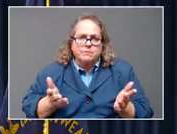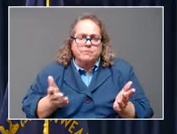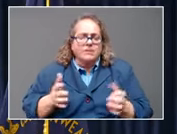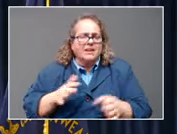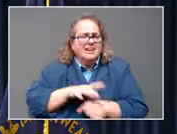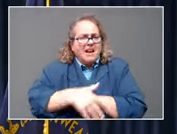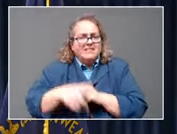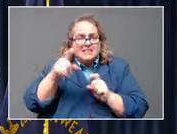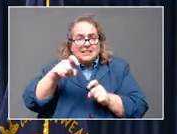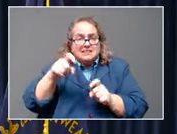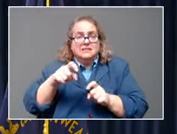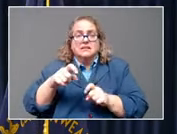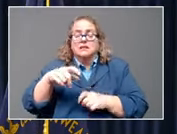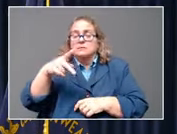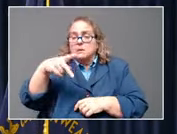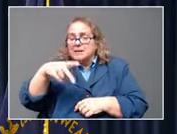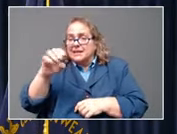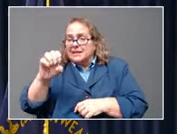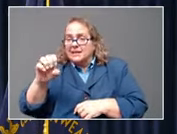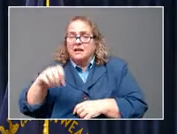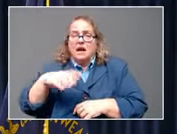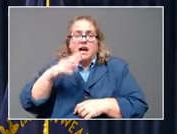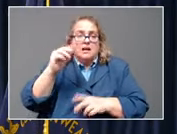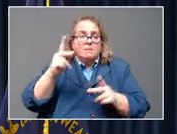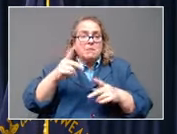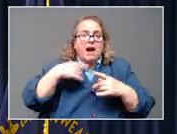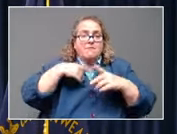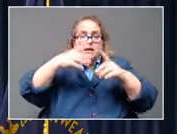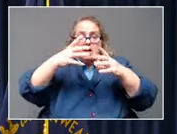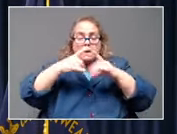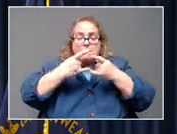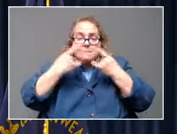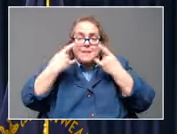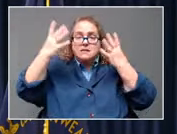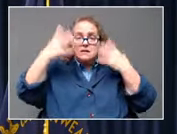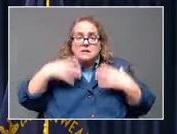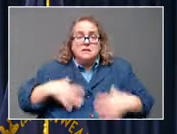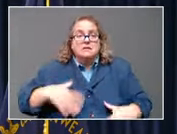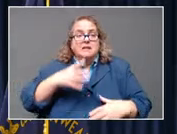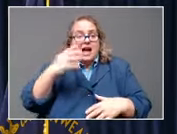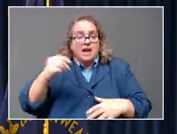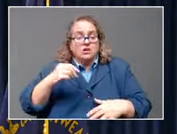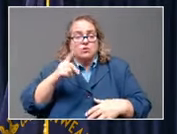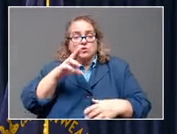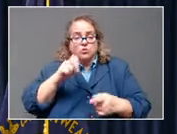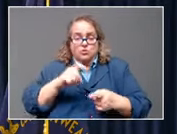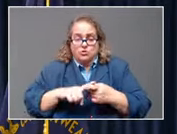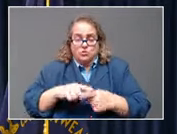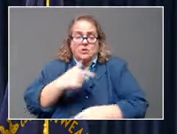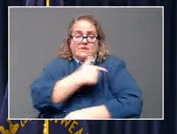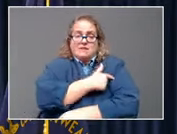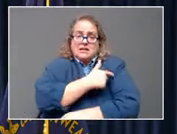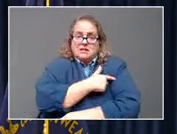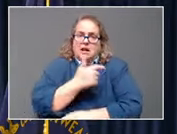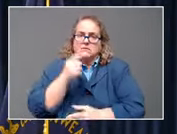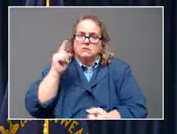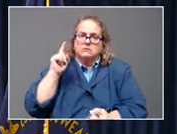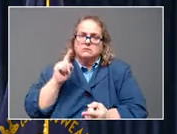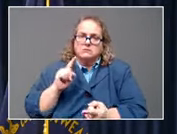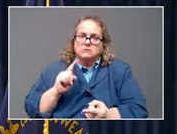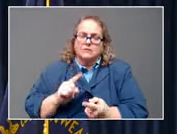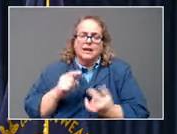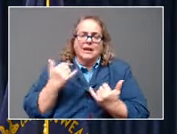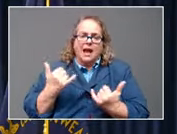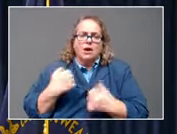lower proportion of hospitalized people due to vaccination and a less virulent Omicron variant have all made the current surge